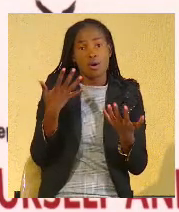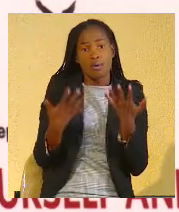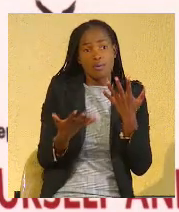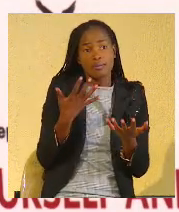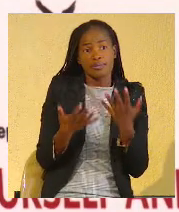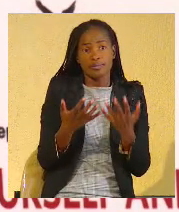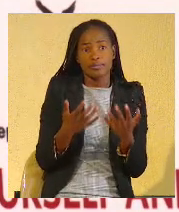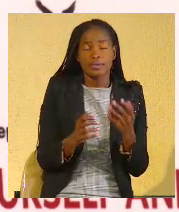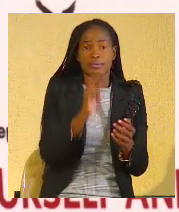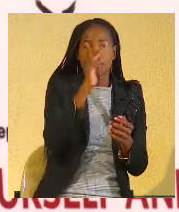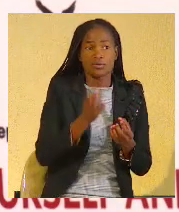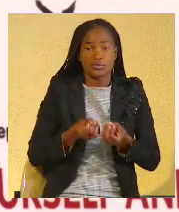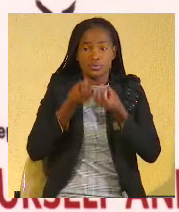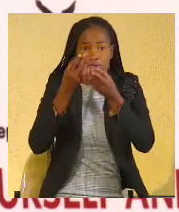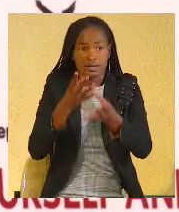with government structures